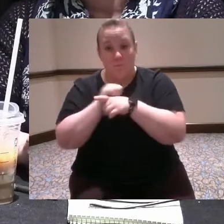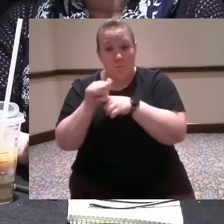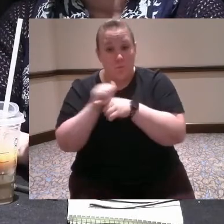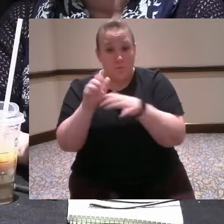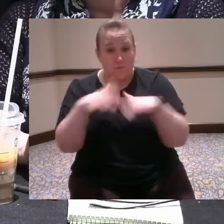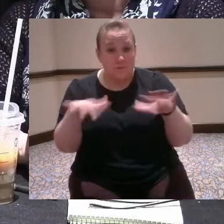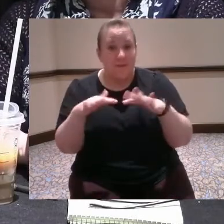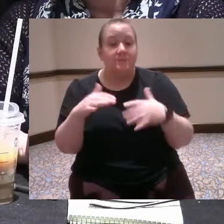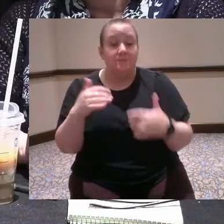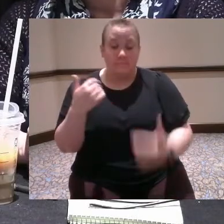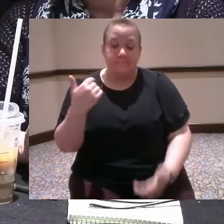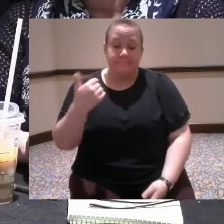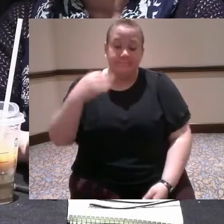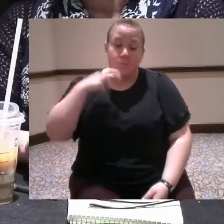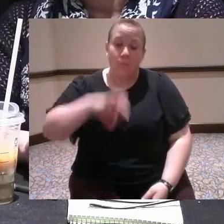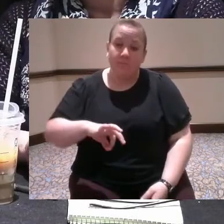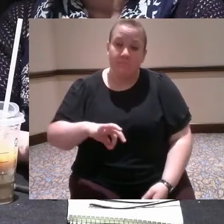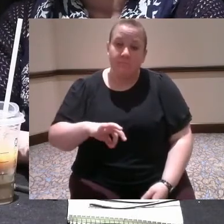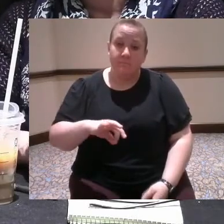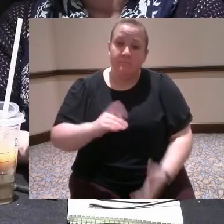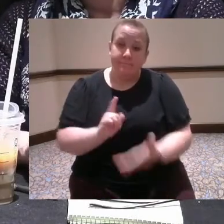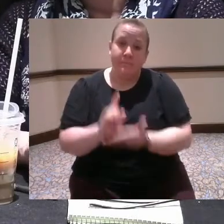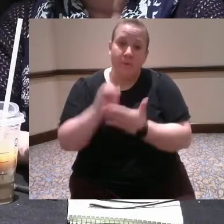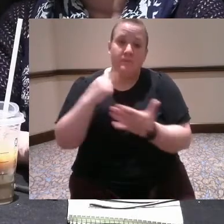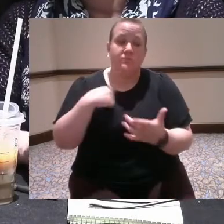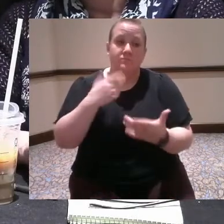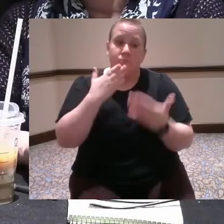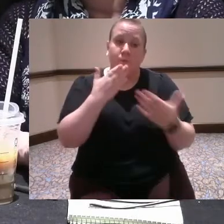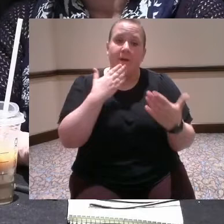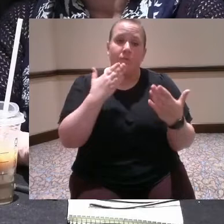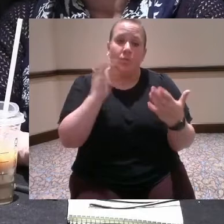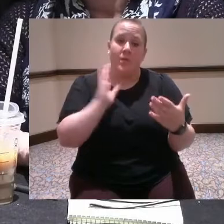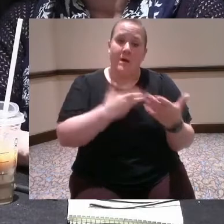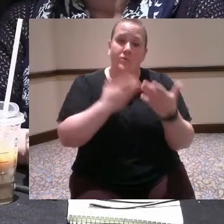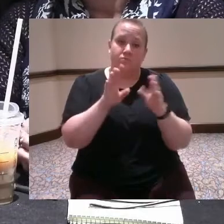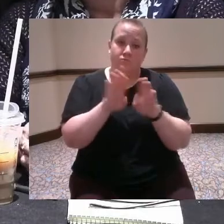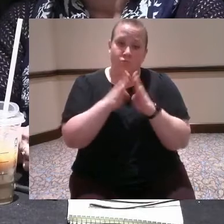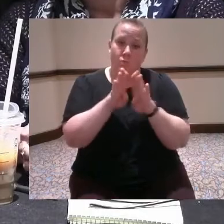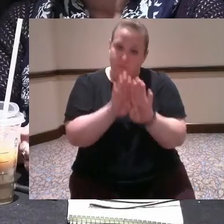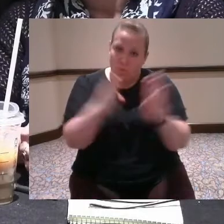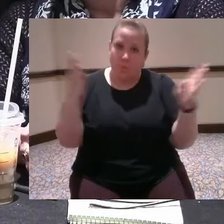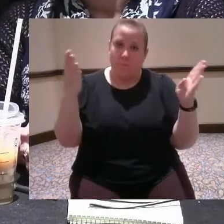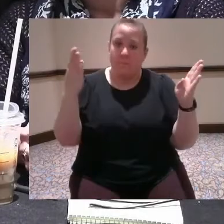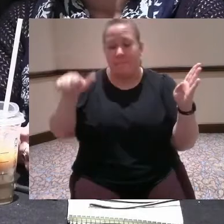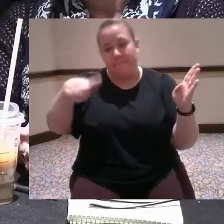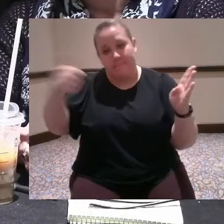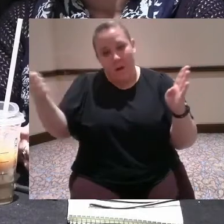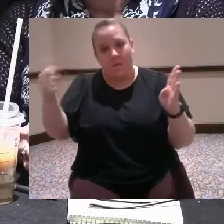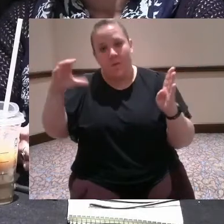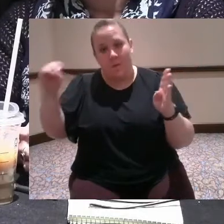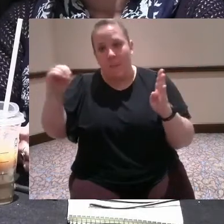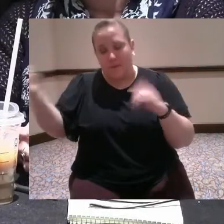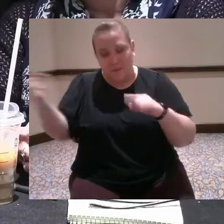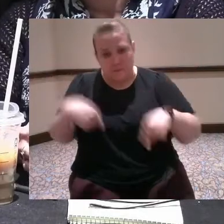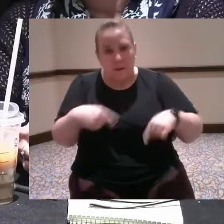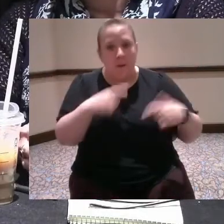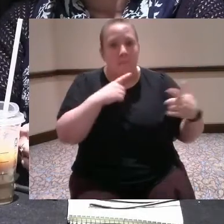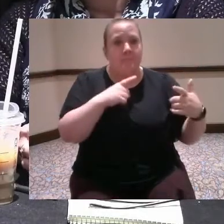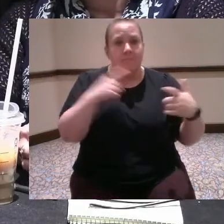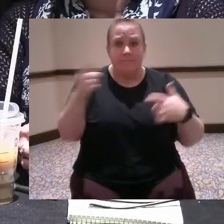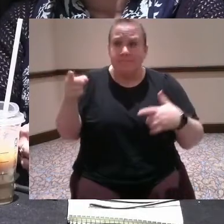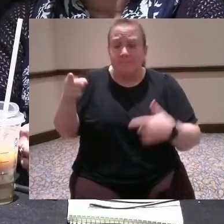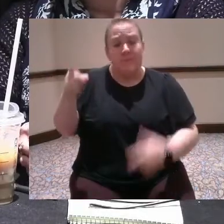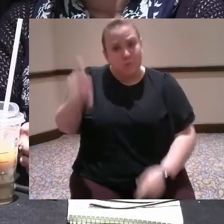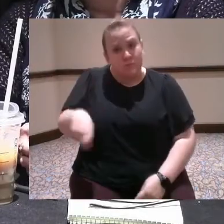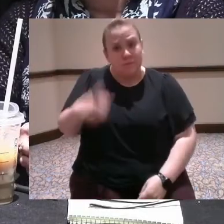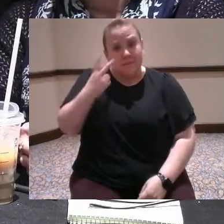are privileged and grateful to open our doors to many other companies who deserve to be